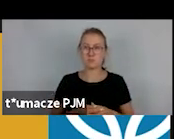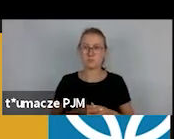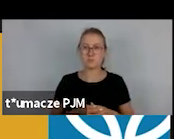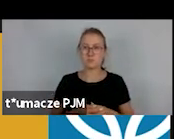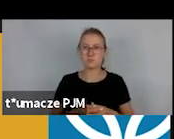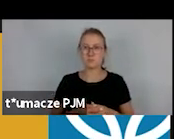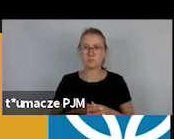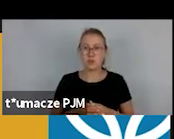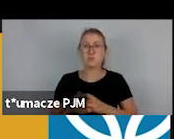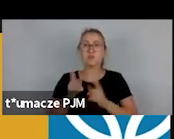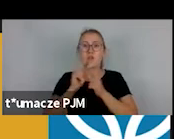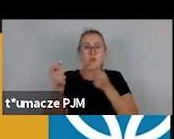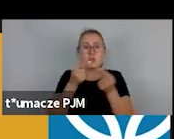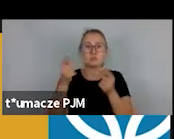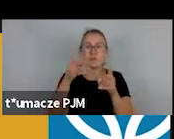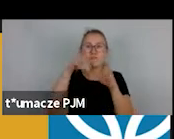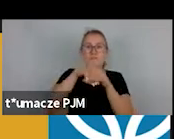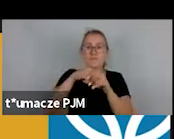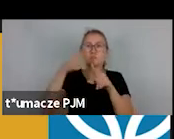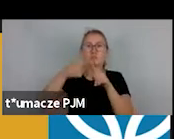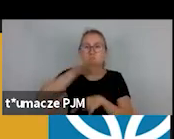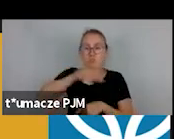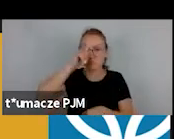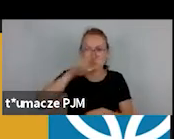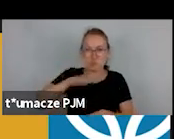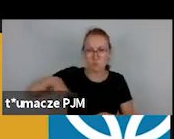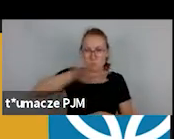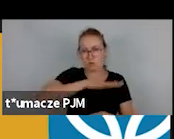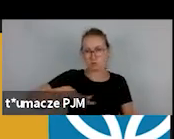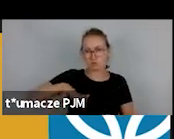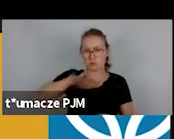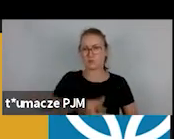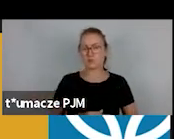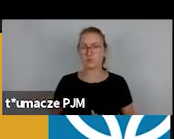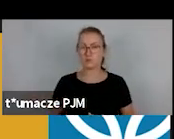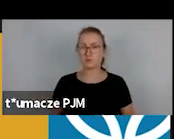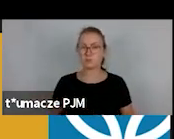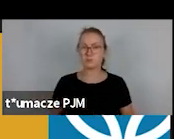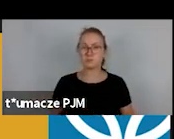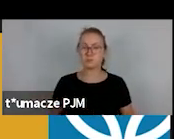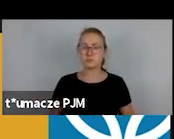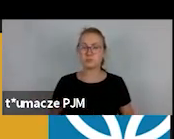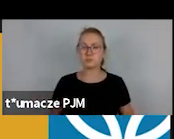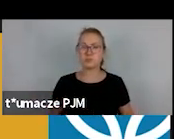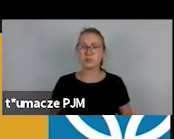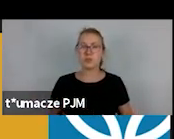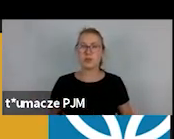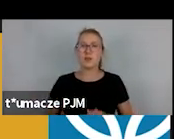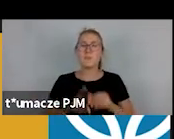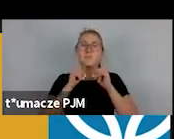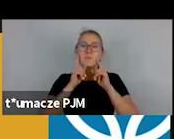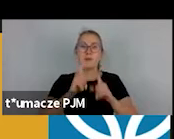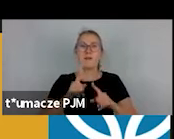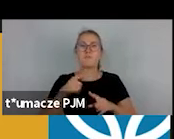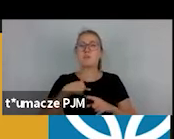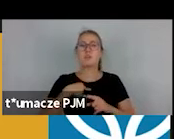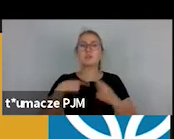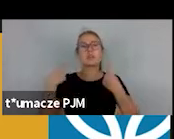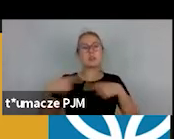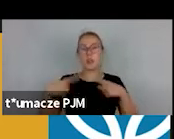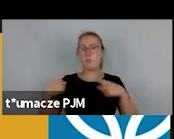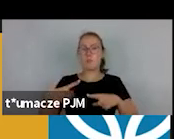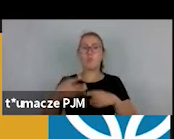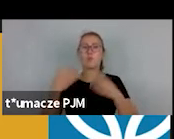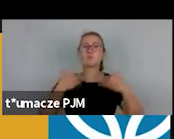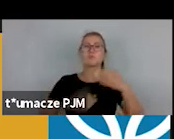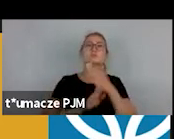so I think that, part of how you figure it out is, well, you're from those communities. And so you know better what might work and what